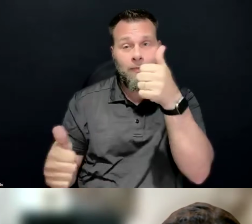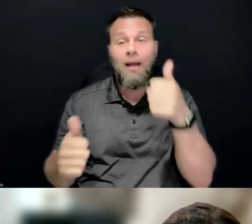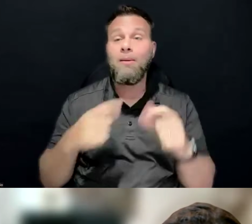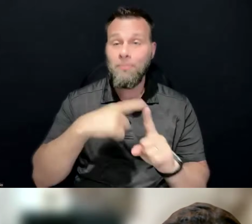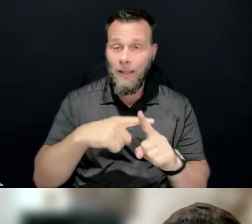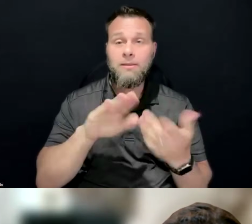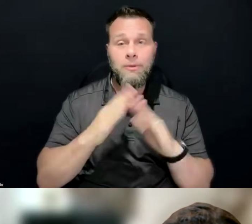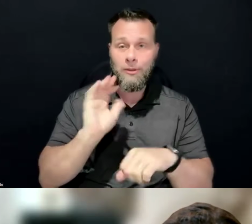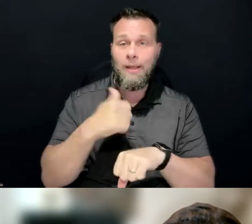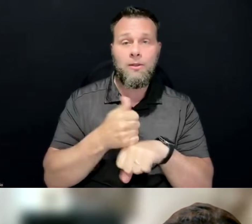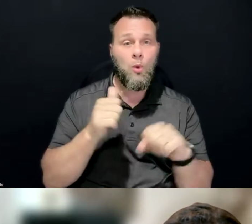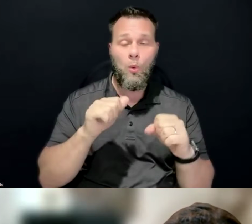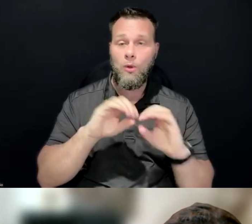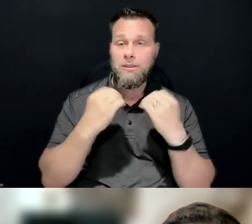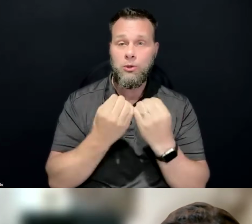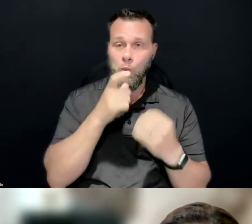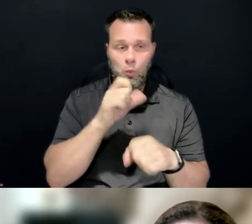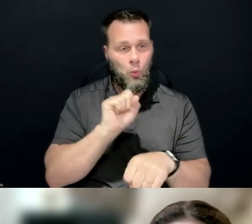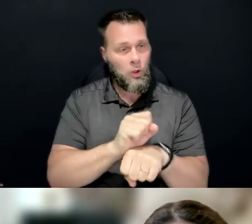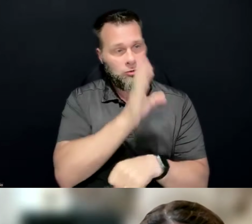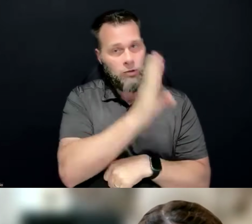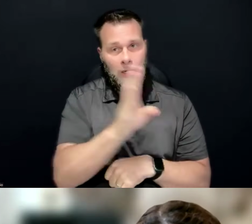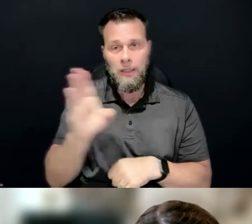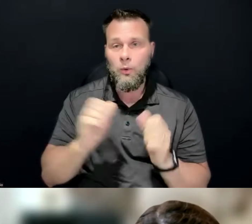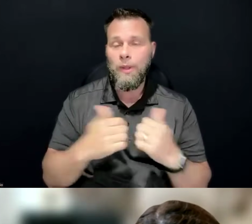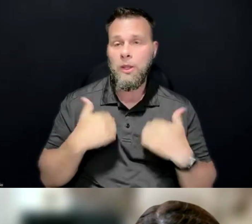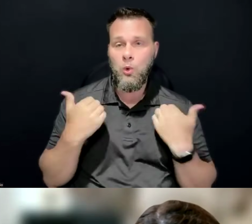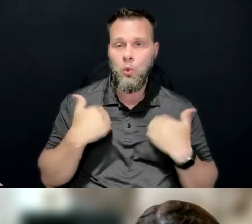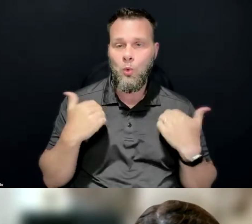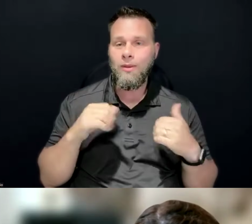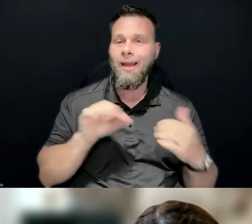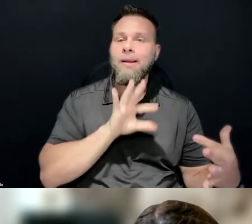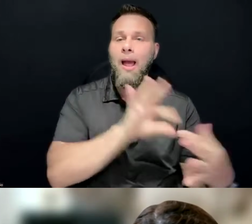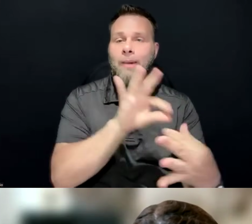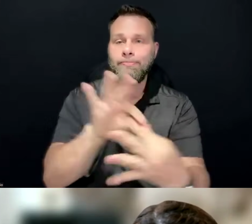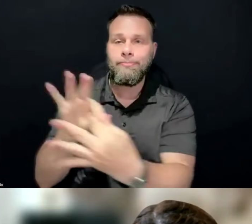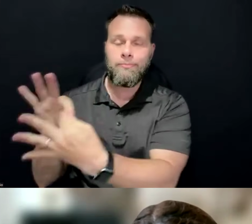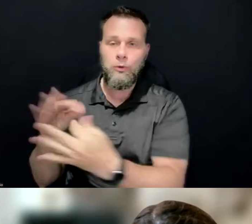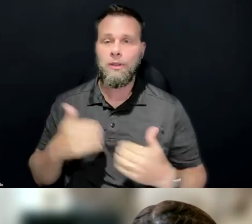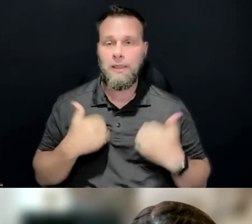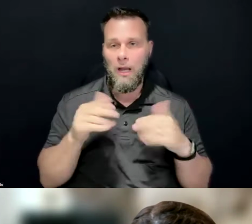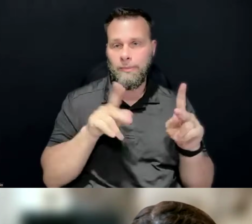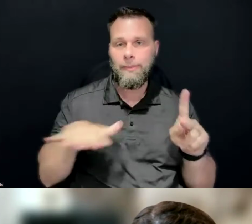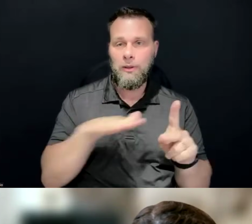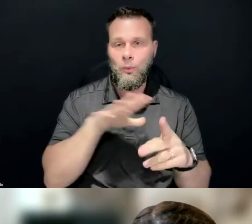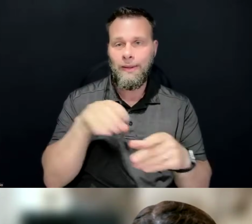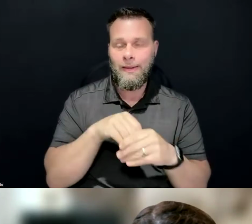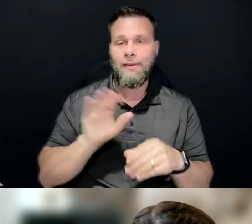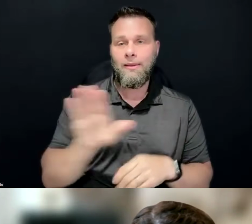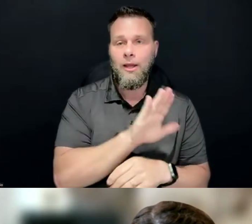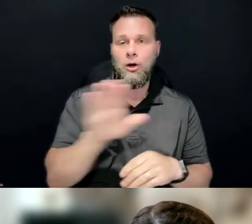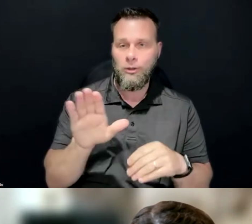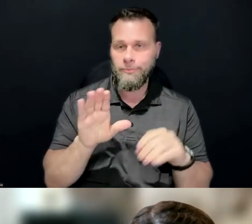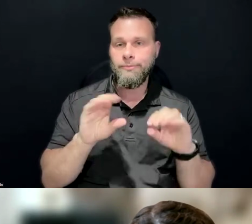are working directly with youth that can connect you um, to the young people that they work with. I believe